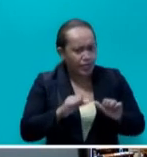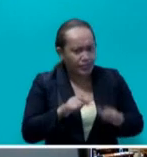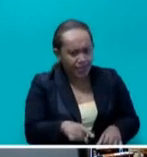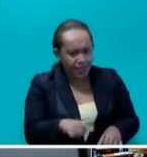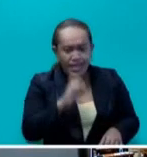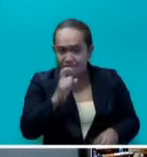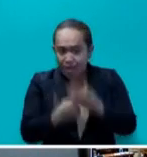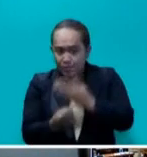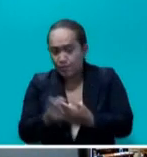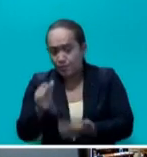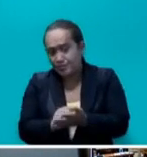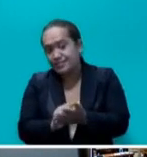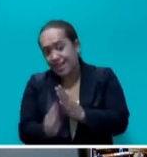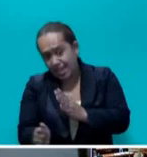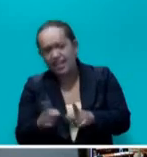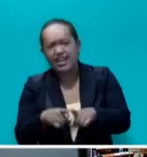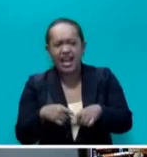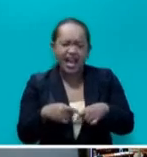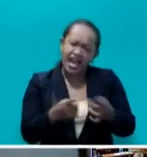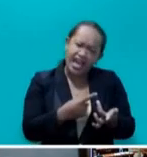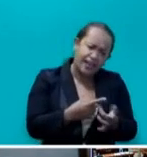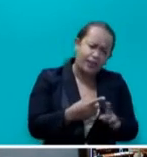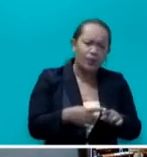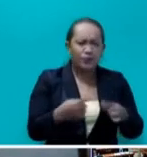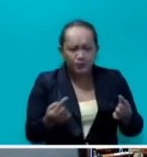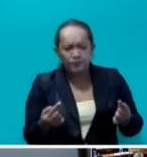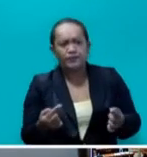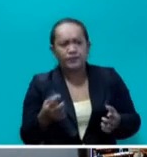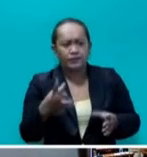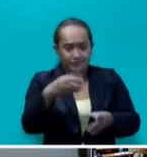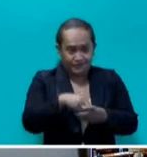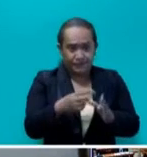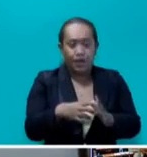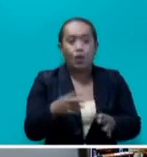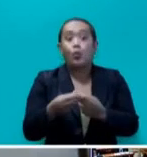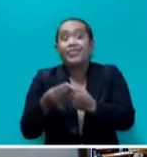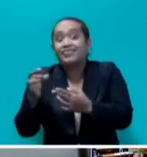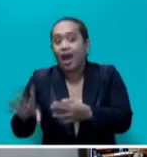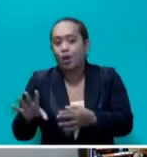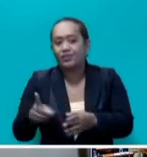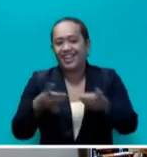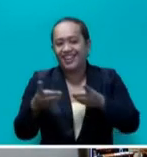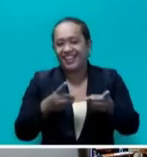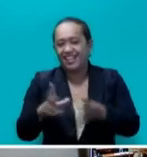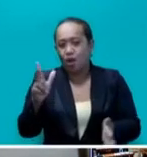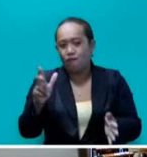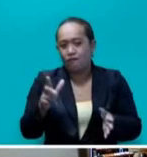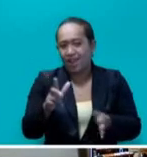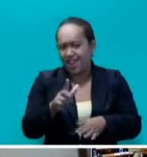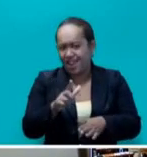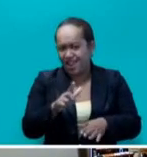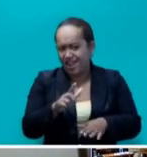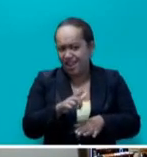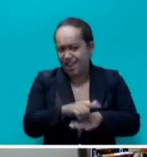or sublease, or in any other manner without the written consent of the Director of Lands. The written consent of the Director of